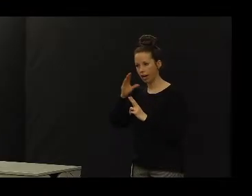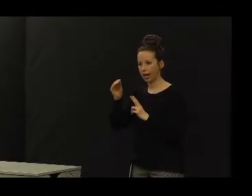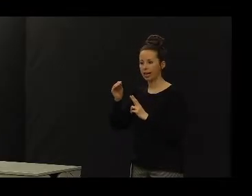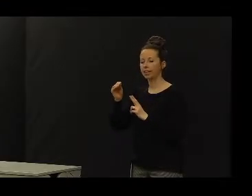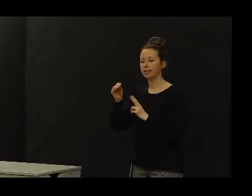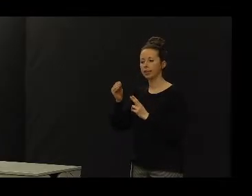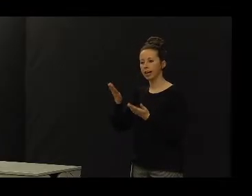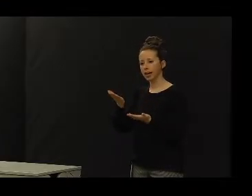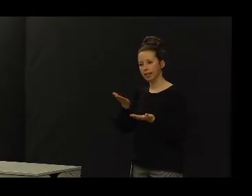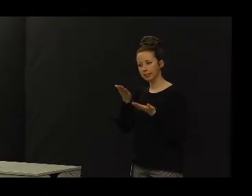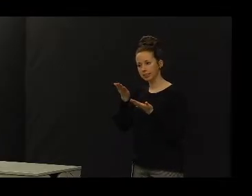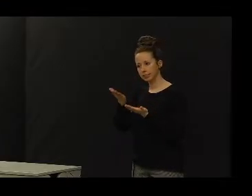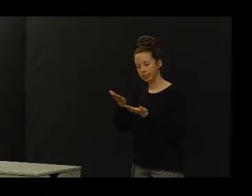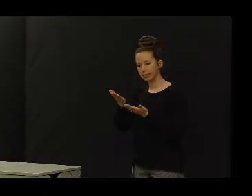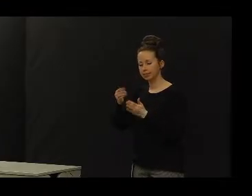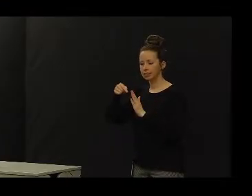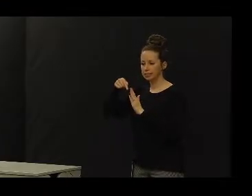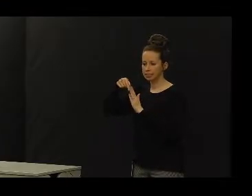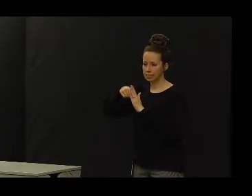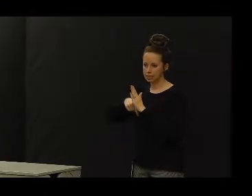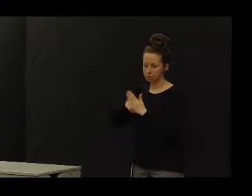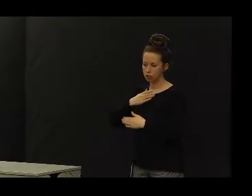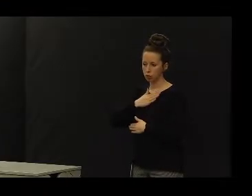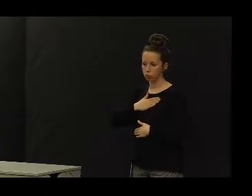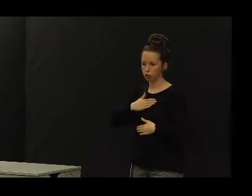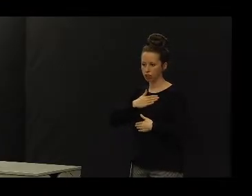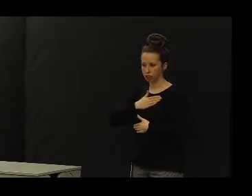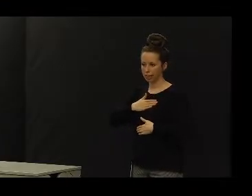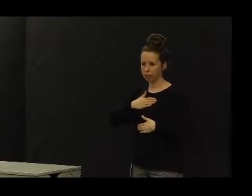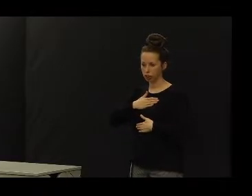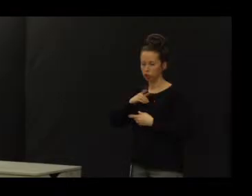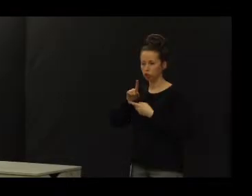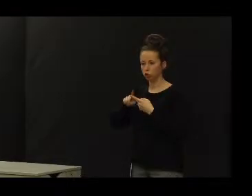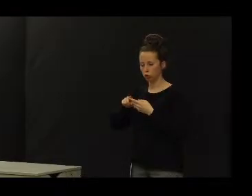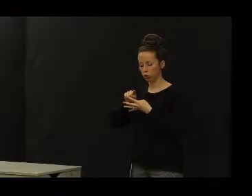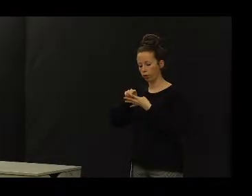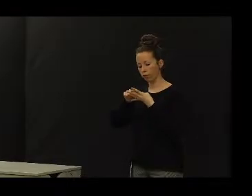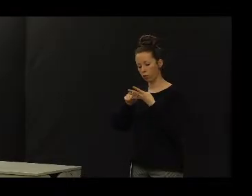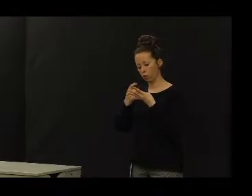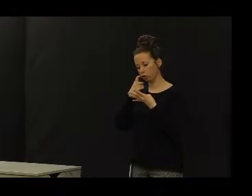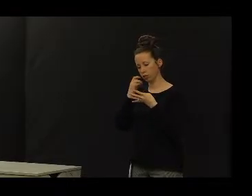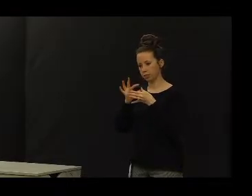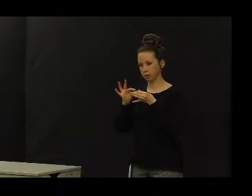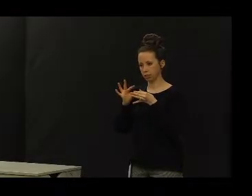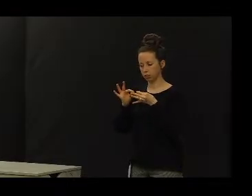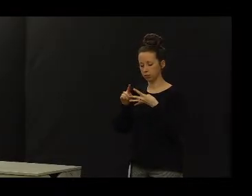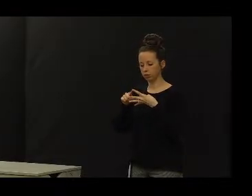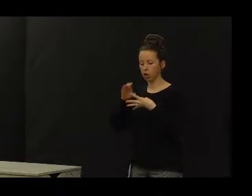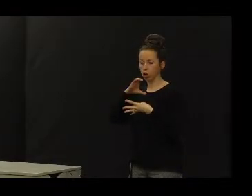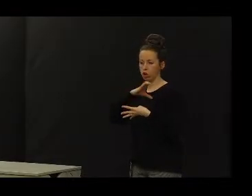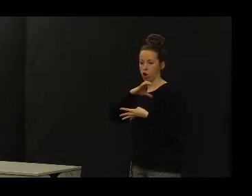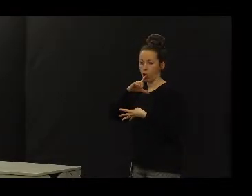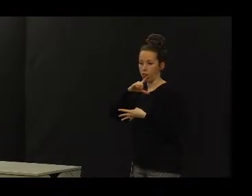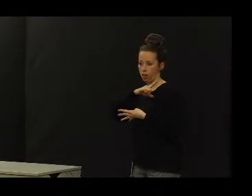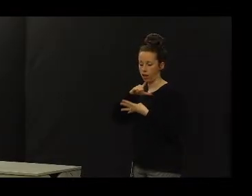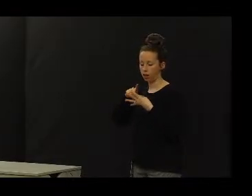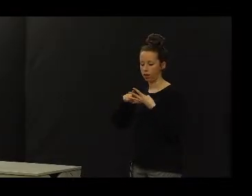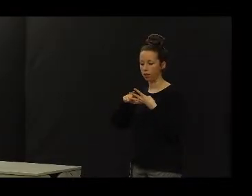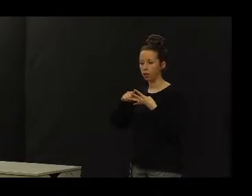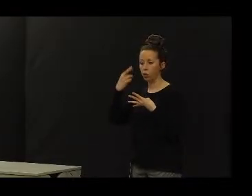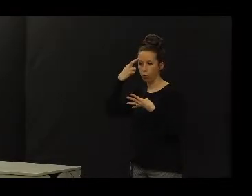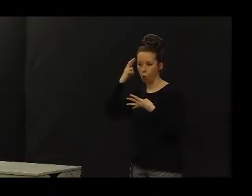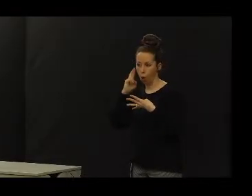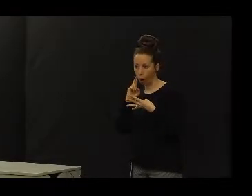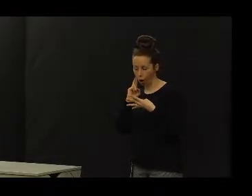deepest appreciation to the aforementioned, to Ms. Carla Lewis, Lee Allen